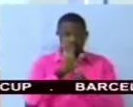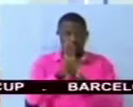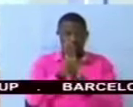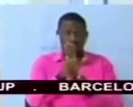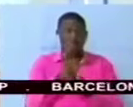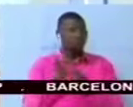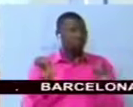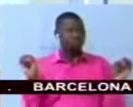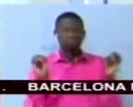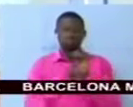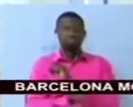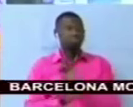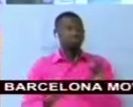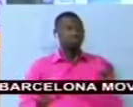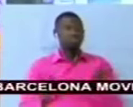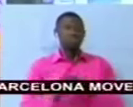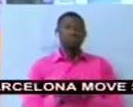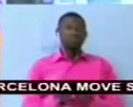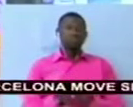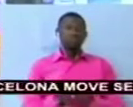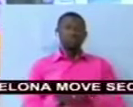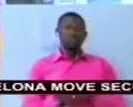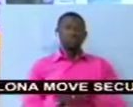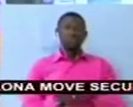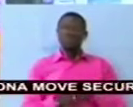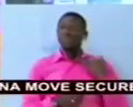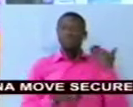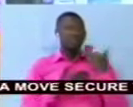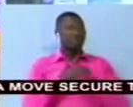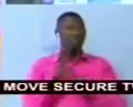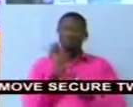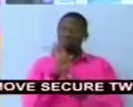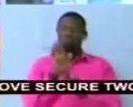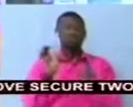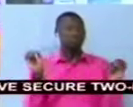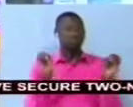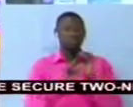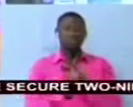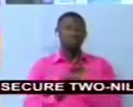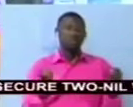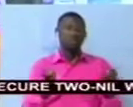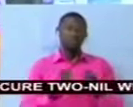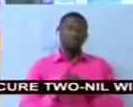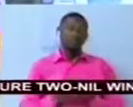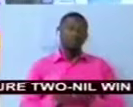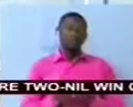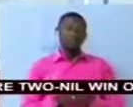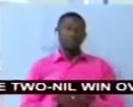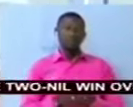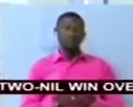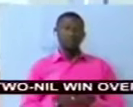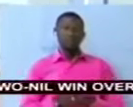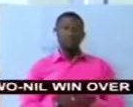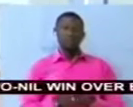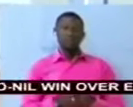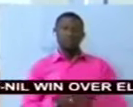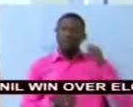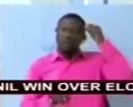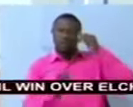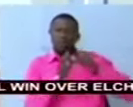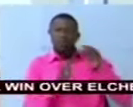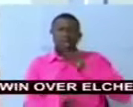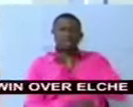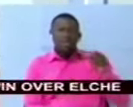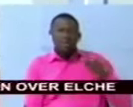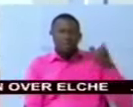lu ma ci ñu wax woné wuñ dara. And they didn't show anything. Who came? Can you tell us the names of the persons who